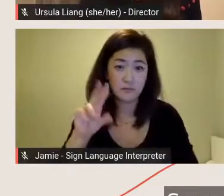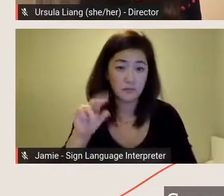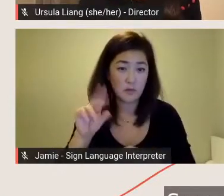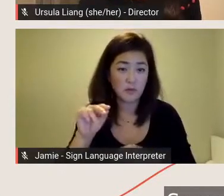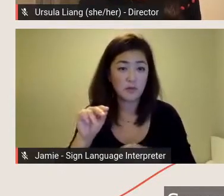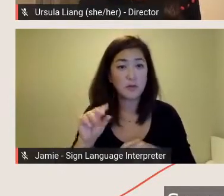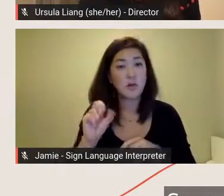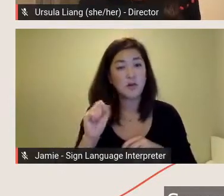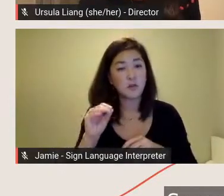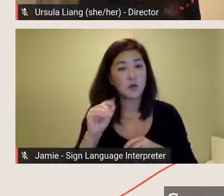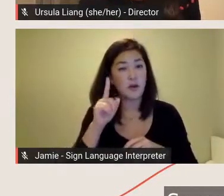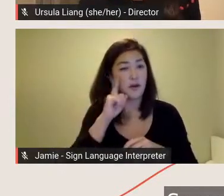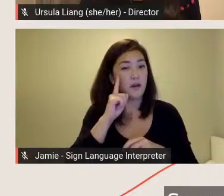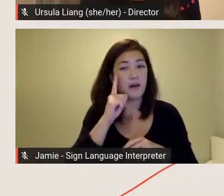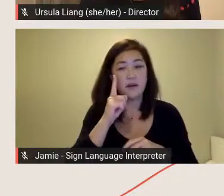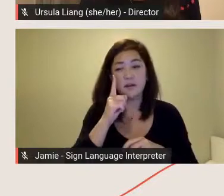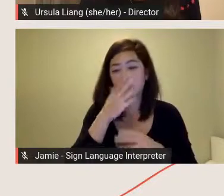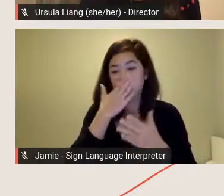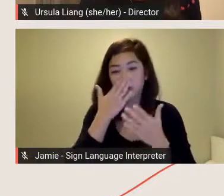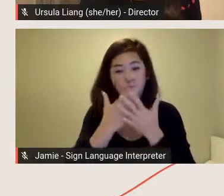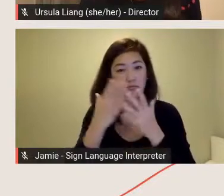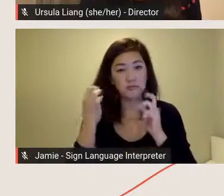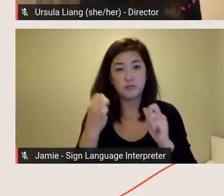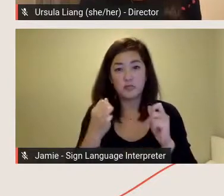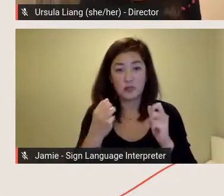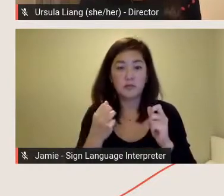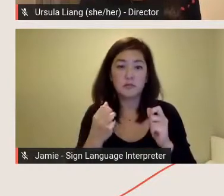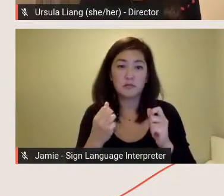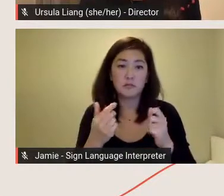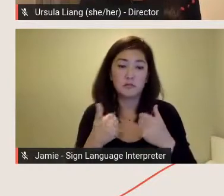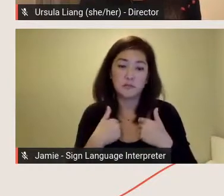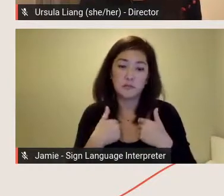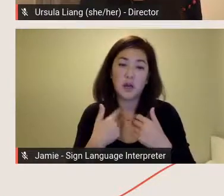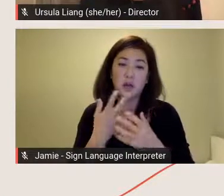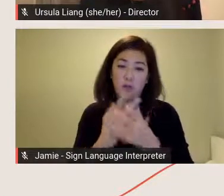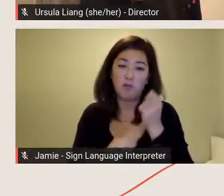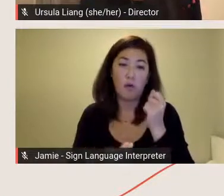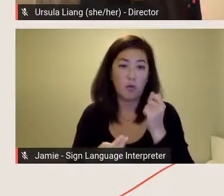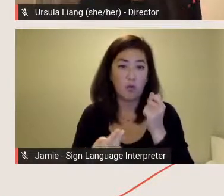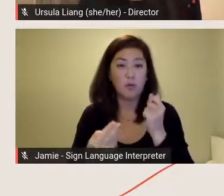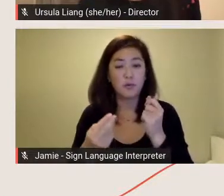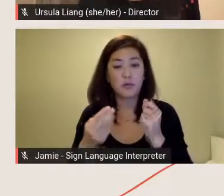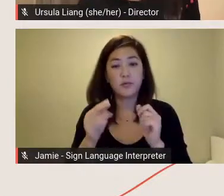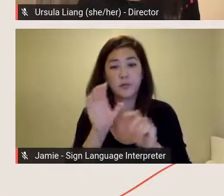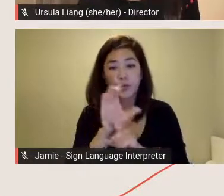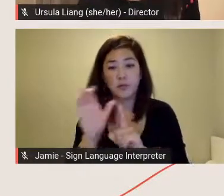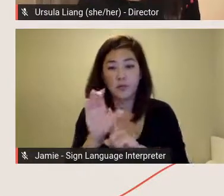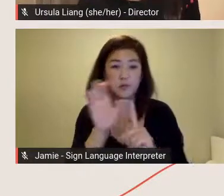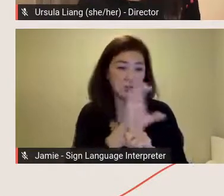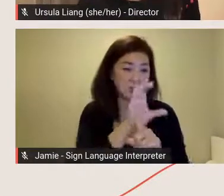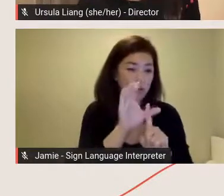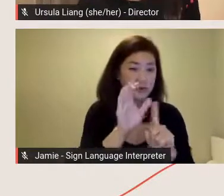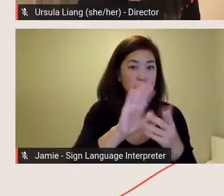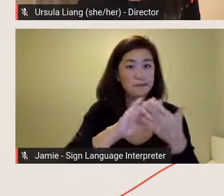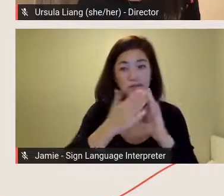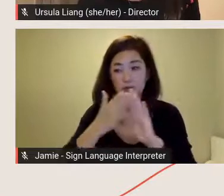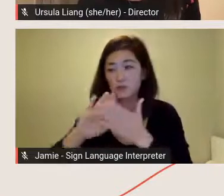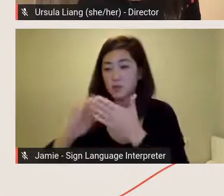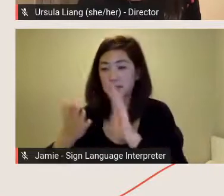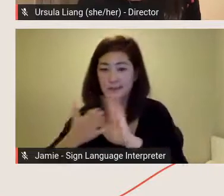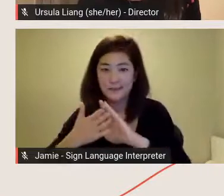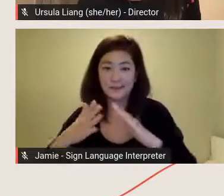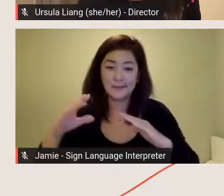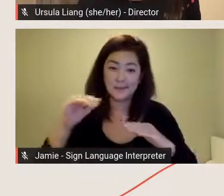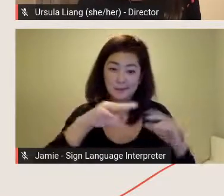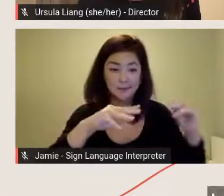from my perspective, that's how the ethnicity of the crew affected